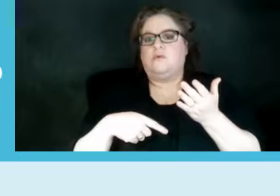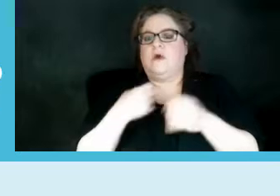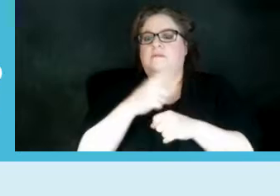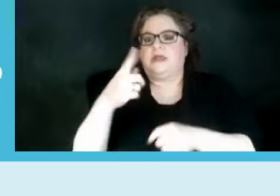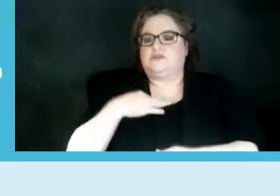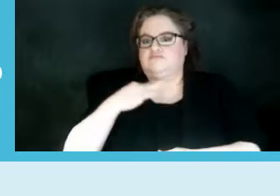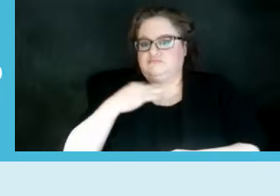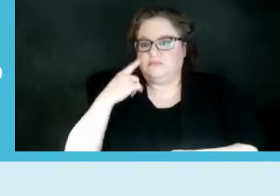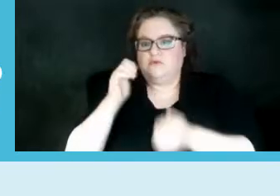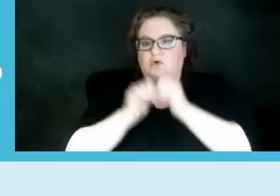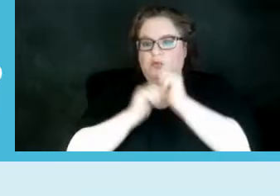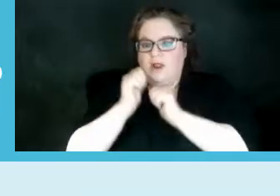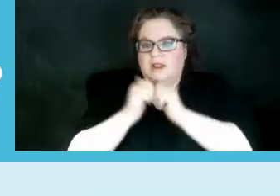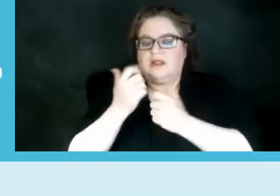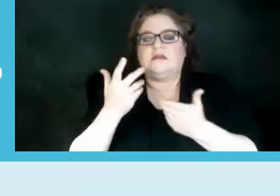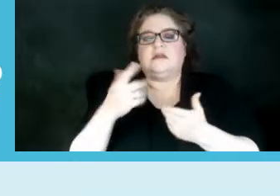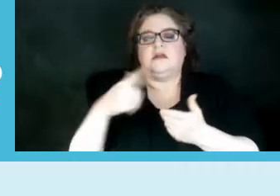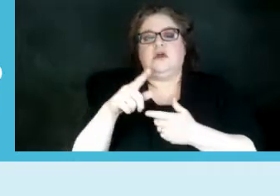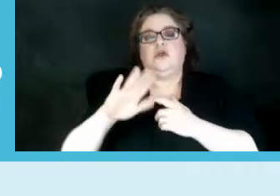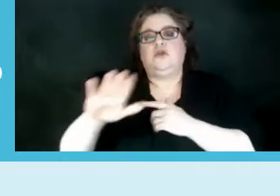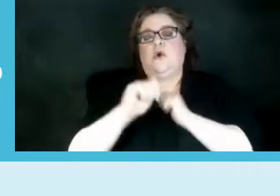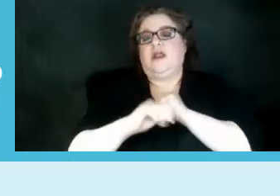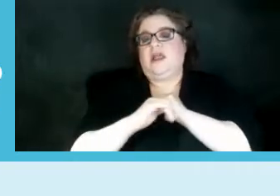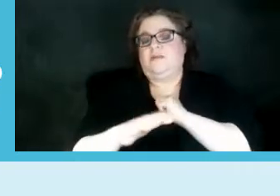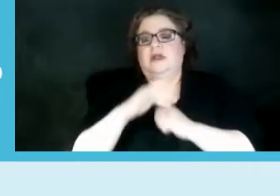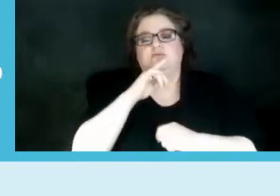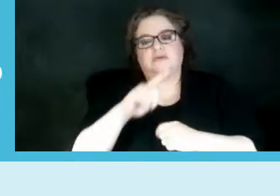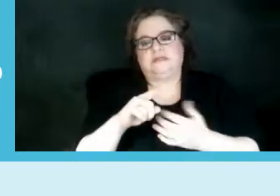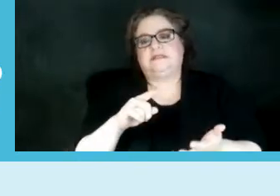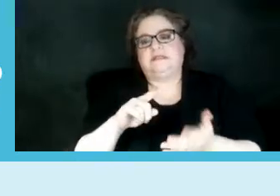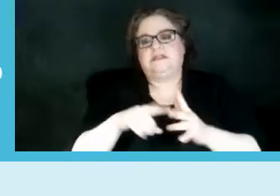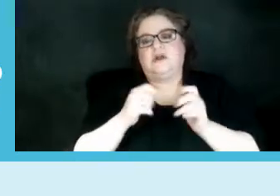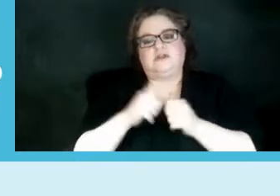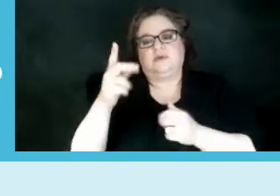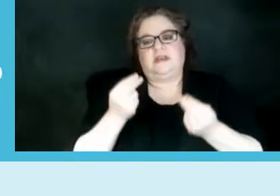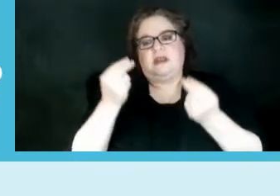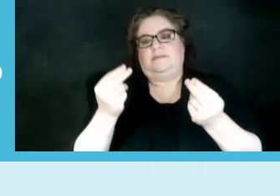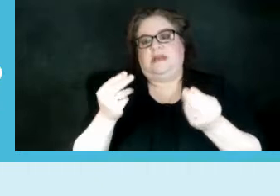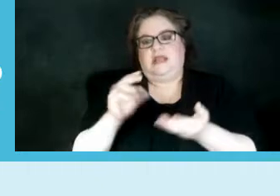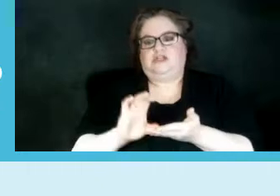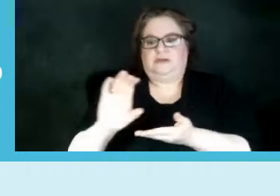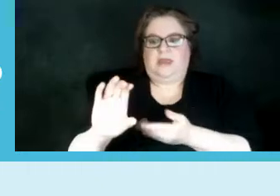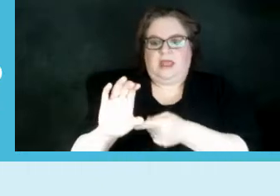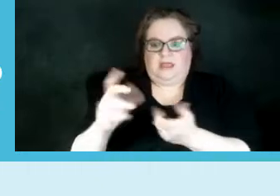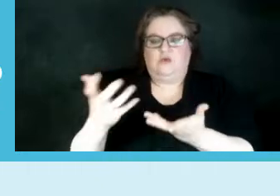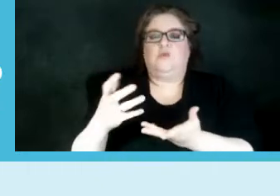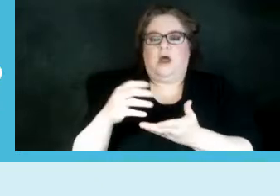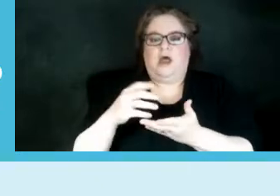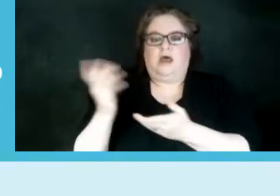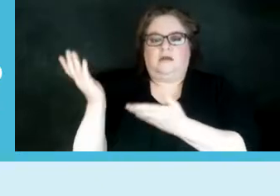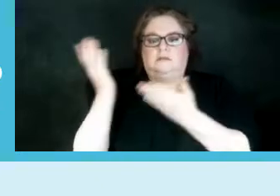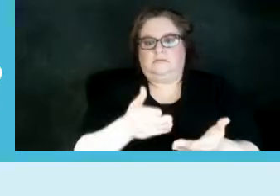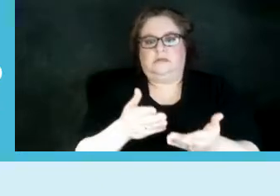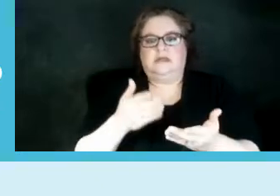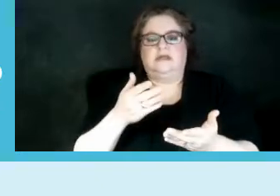run. So your campaign really starts with your nomination packet. You want to get that in. The deadline is March